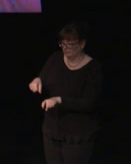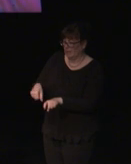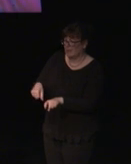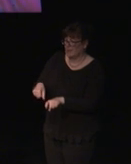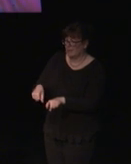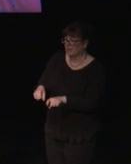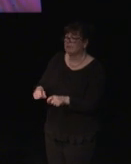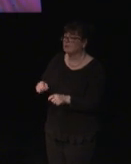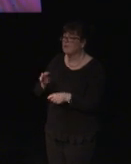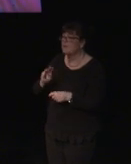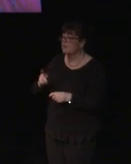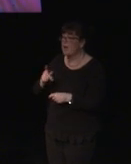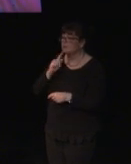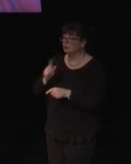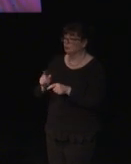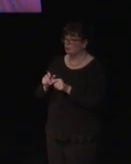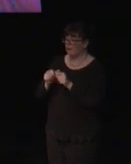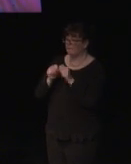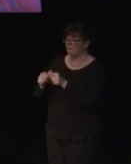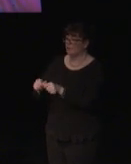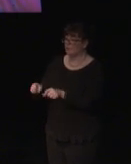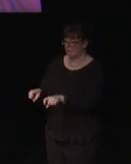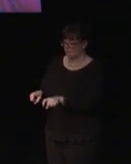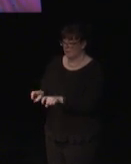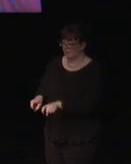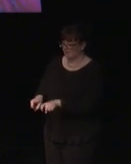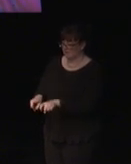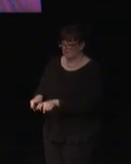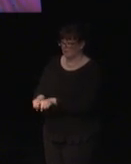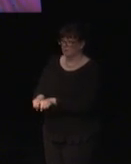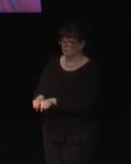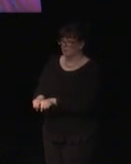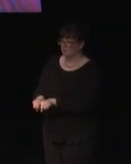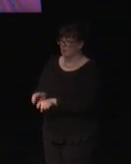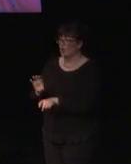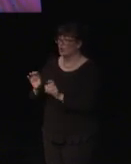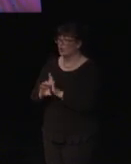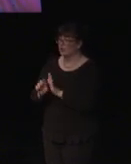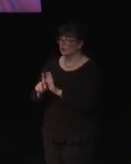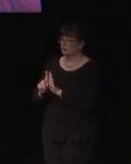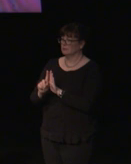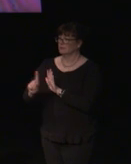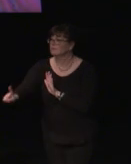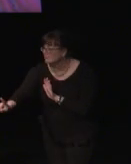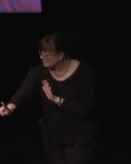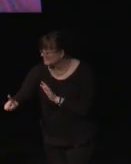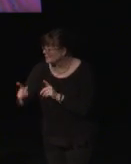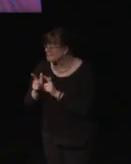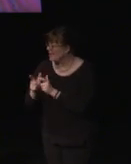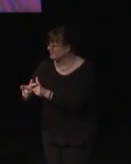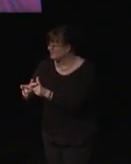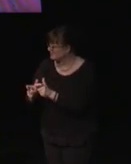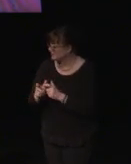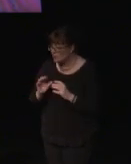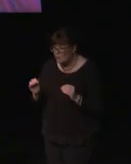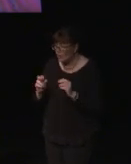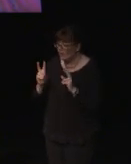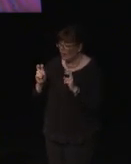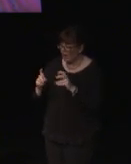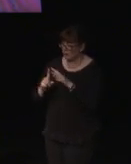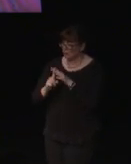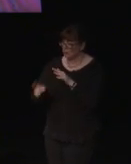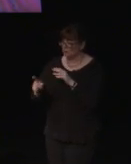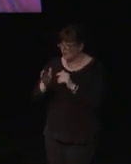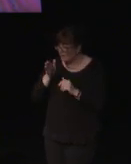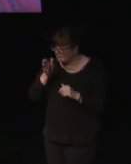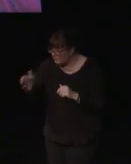run forward. So when she puts her knees together, her character in Fortnite runs forward. And if she didn't have this sprint forward, she'd